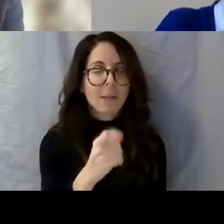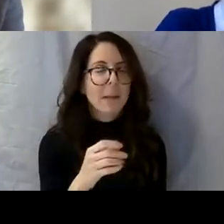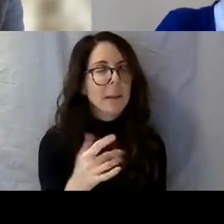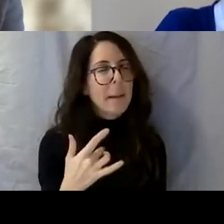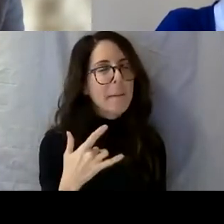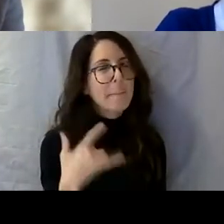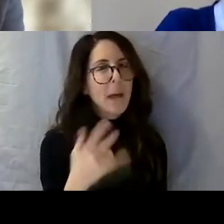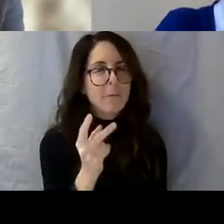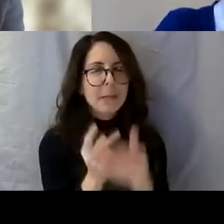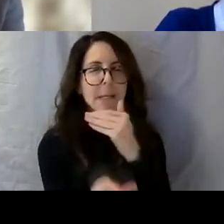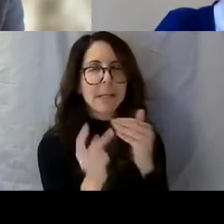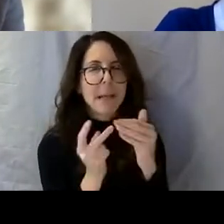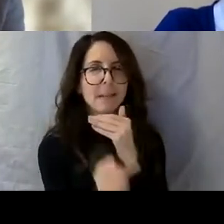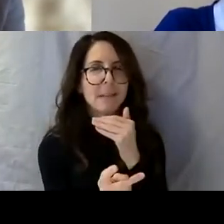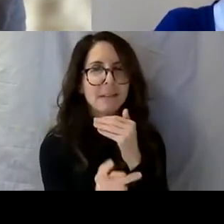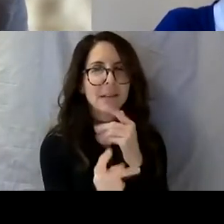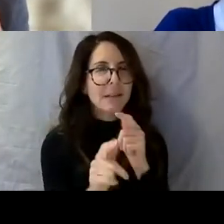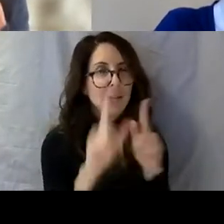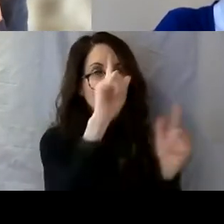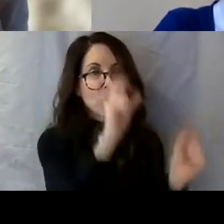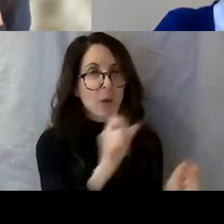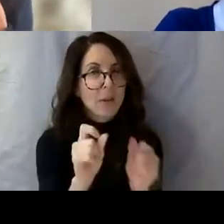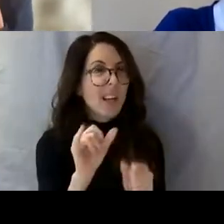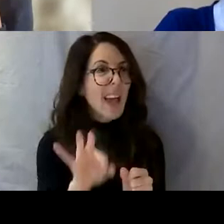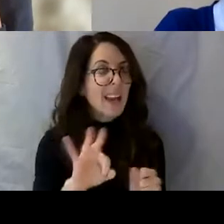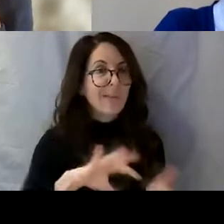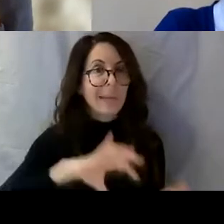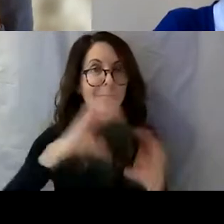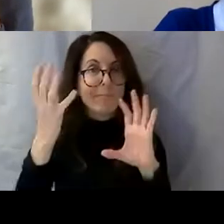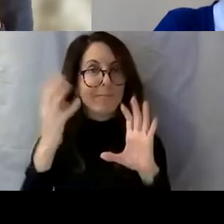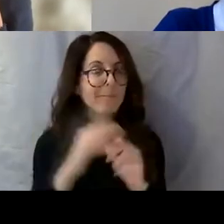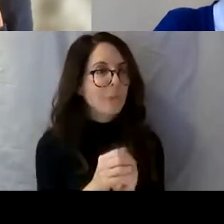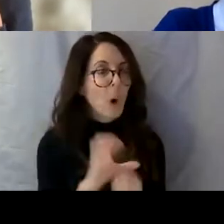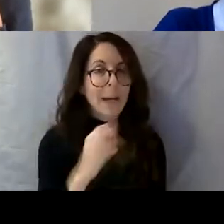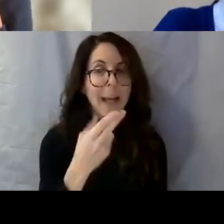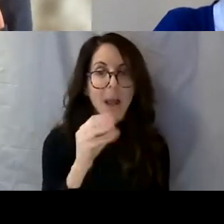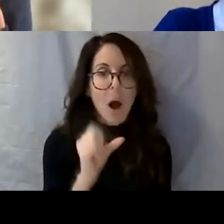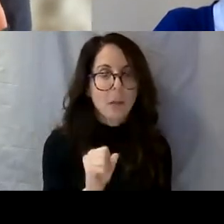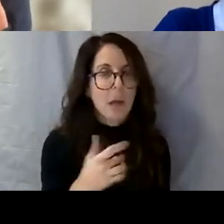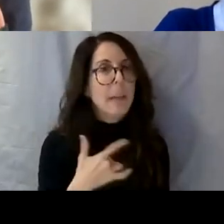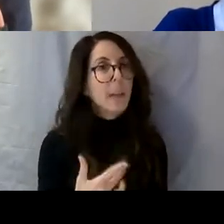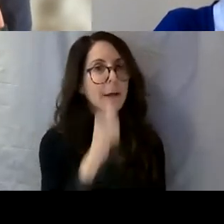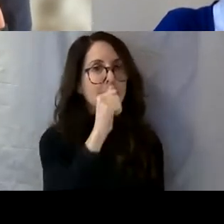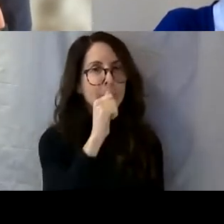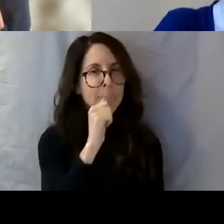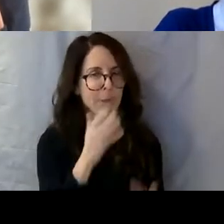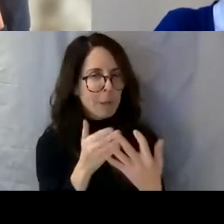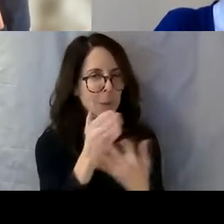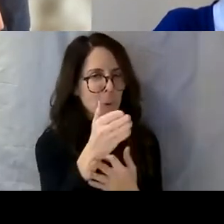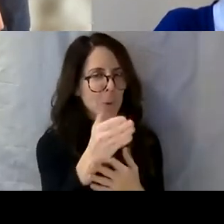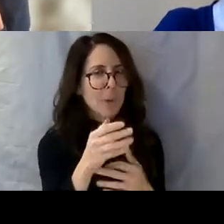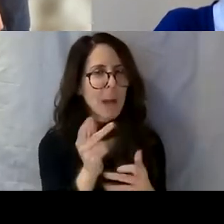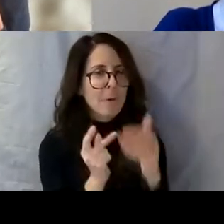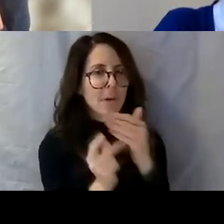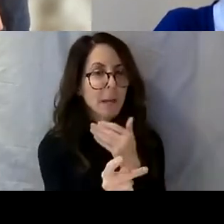successful strategies for coping in chaos or in chaotic situations. And I think that means, at least that